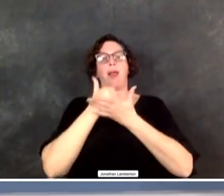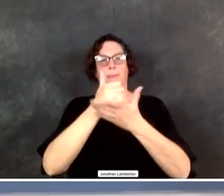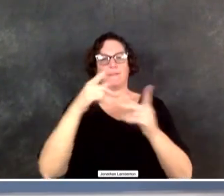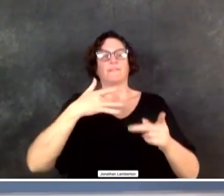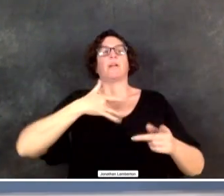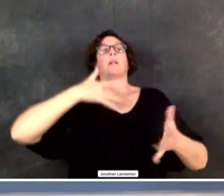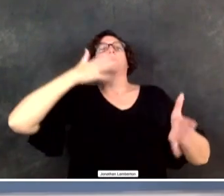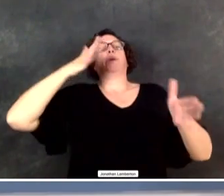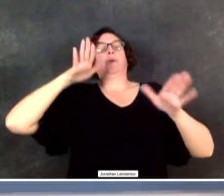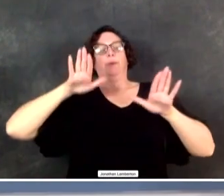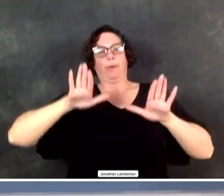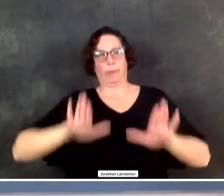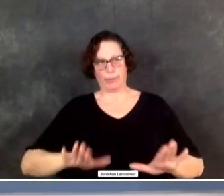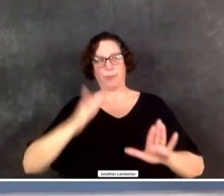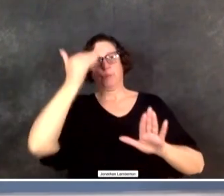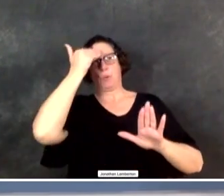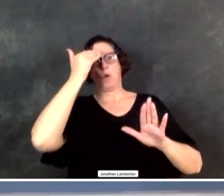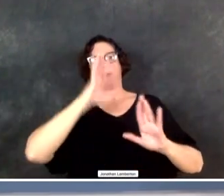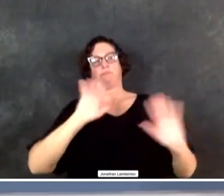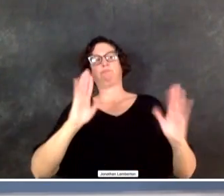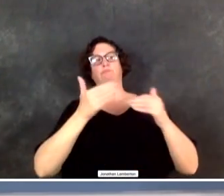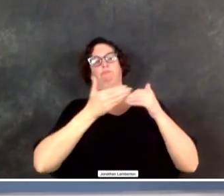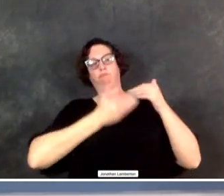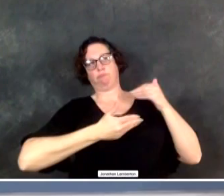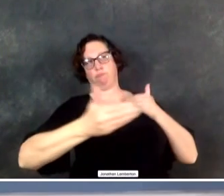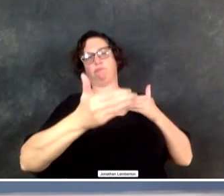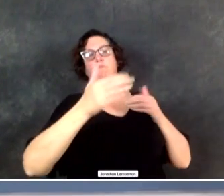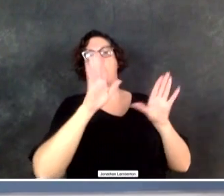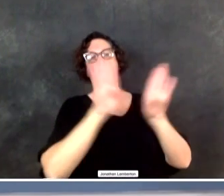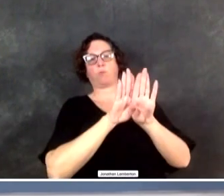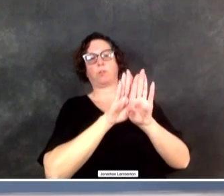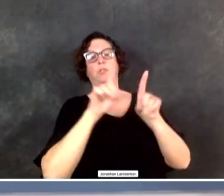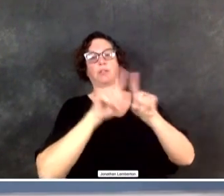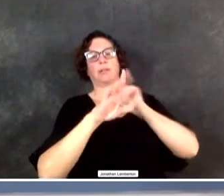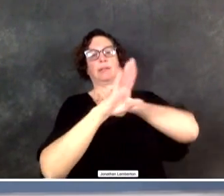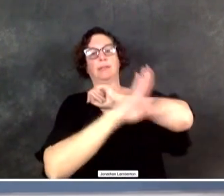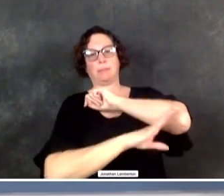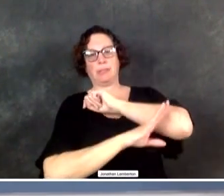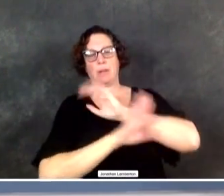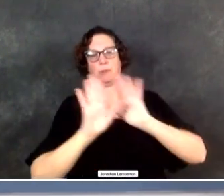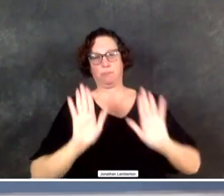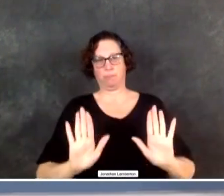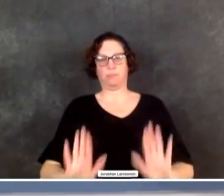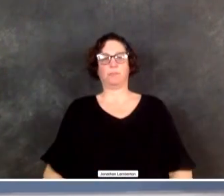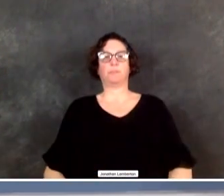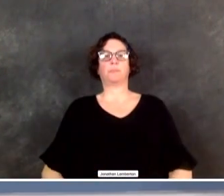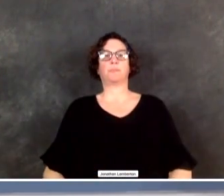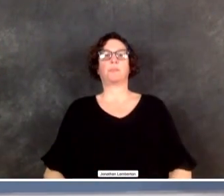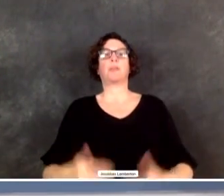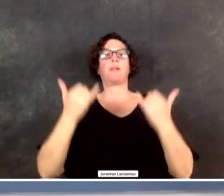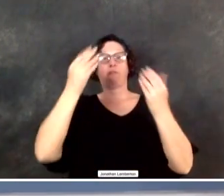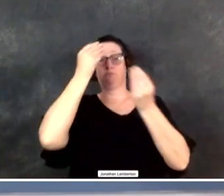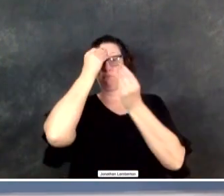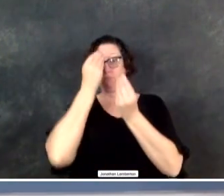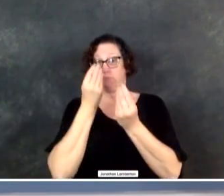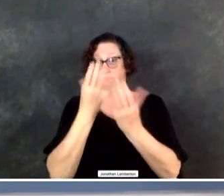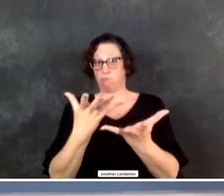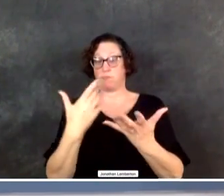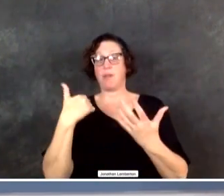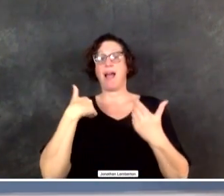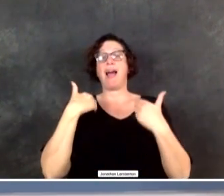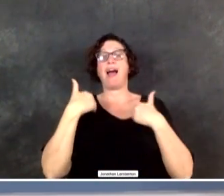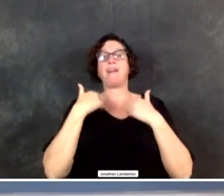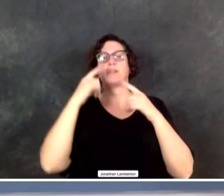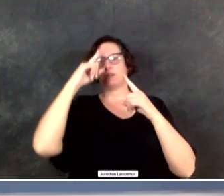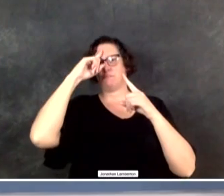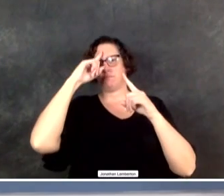That being said, there is an incredible team working in the Bronx, led by the executive superintendent, Misha Ross Porter, and her